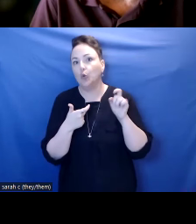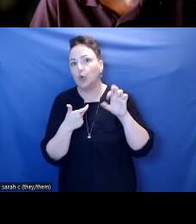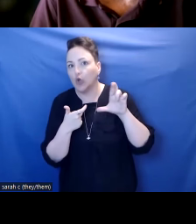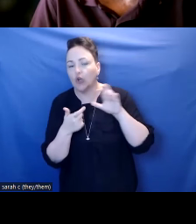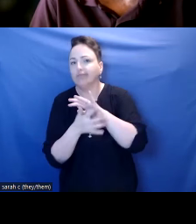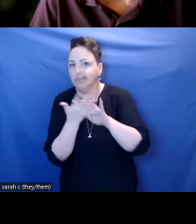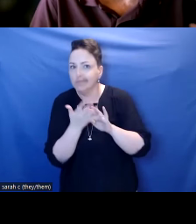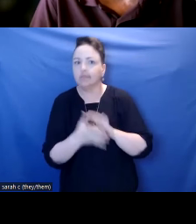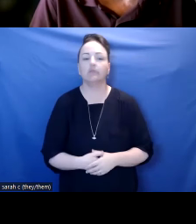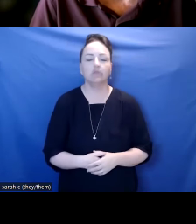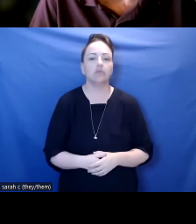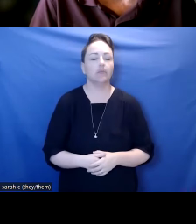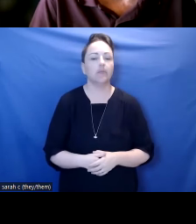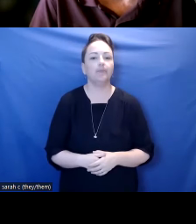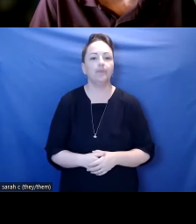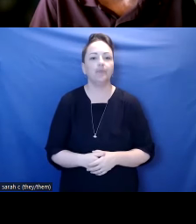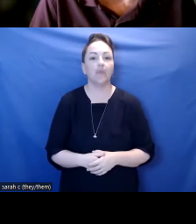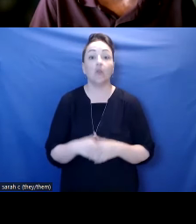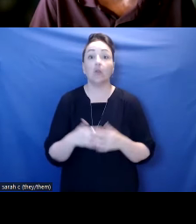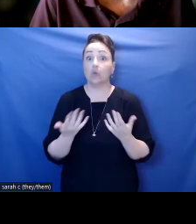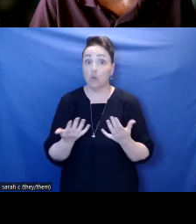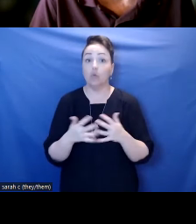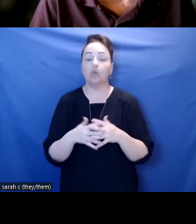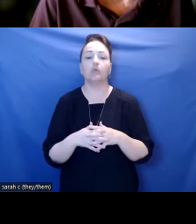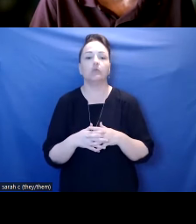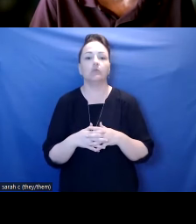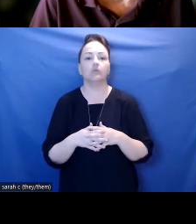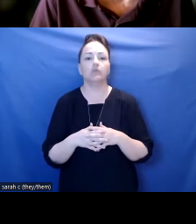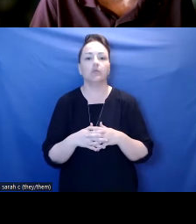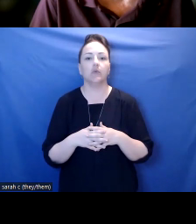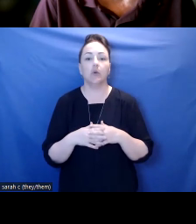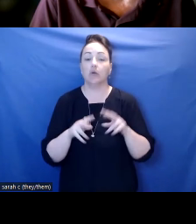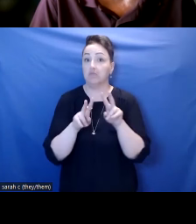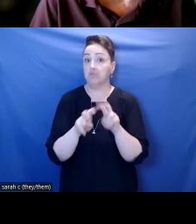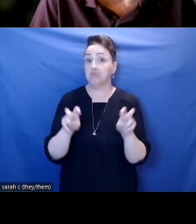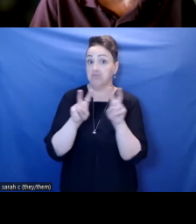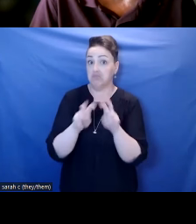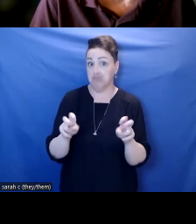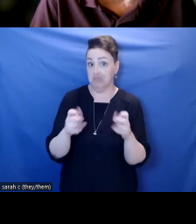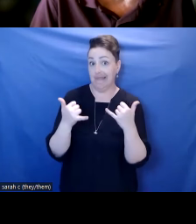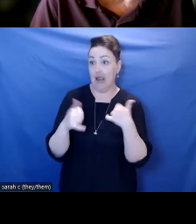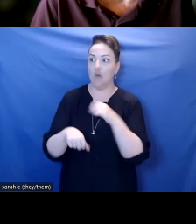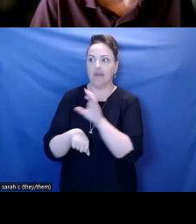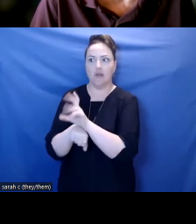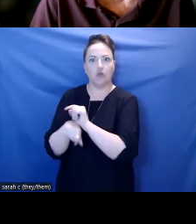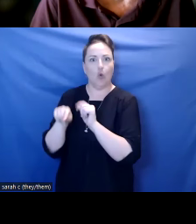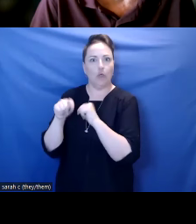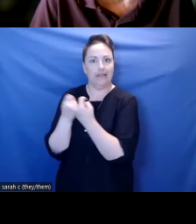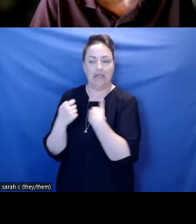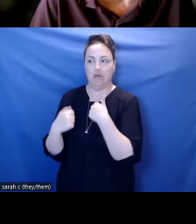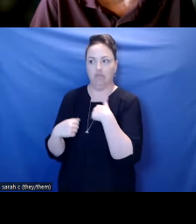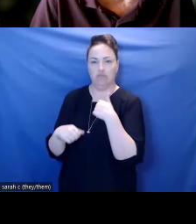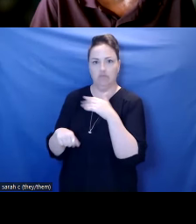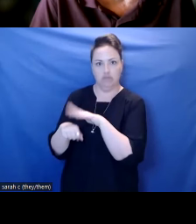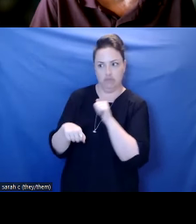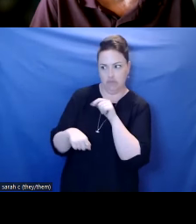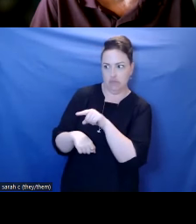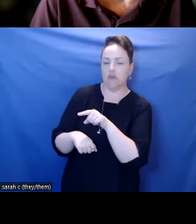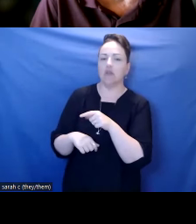So what we would do is take a look at, we're adding another layer of this with our consulting team to say, okay, here are the candidate